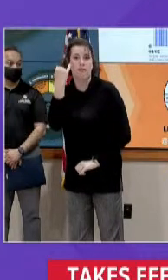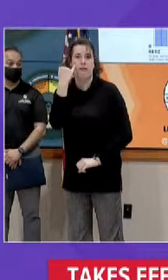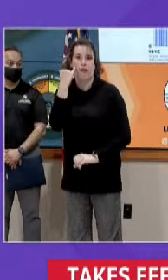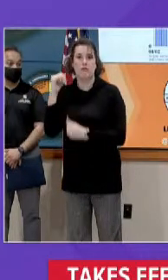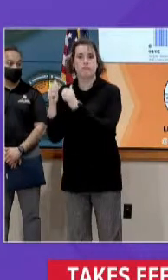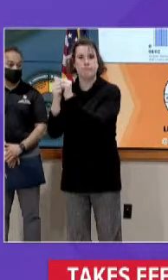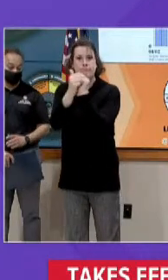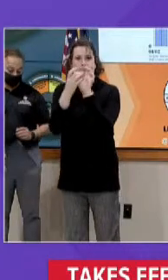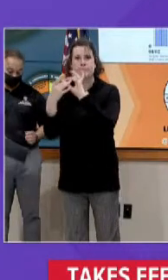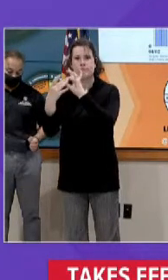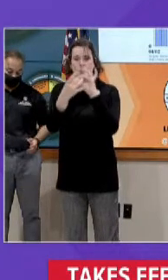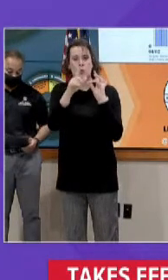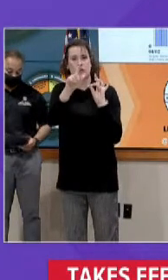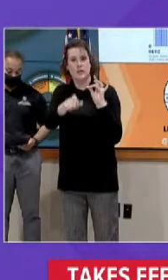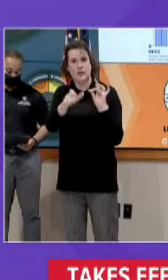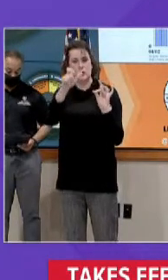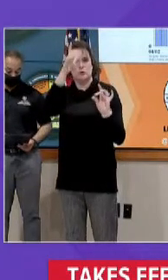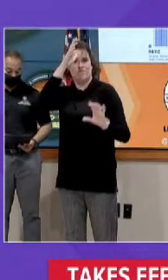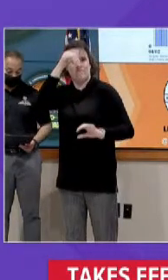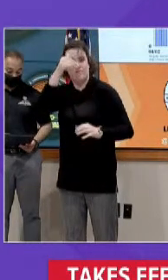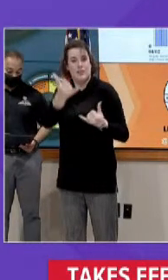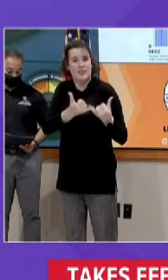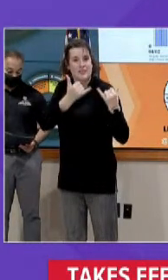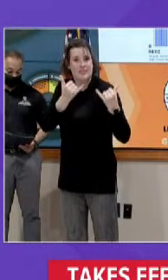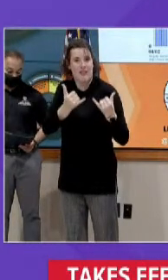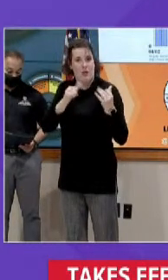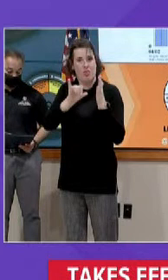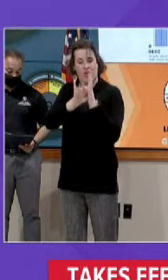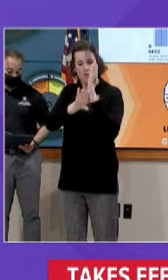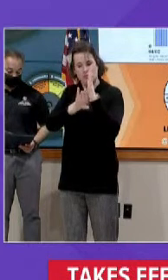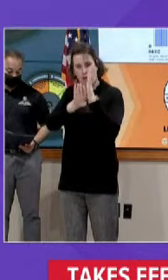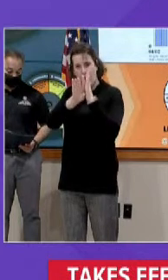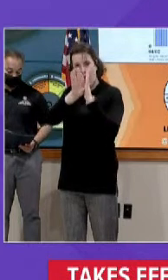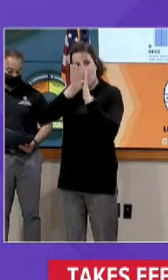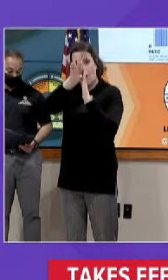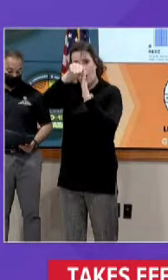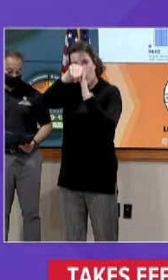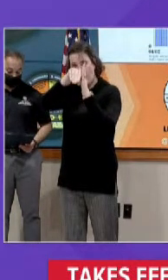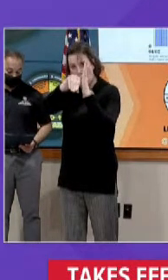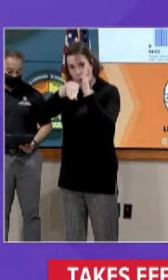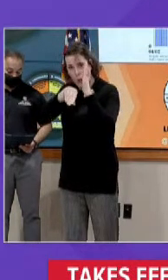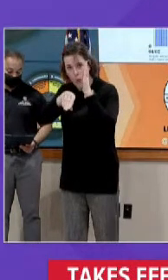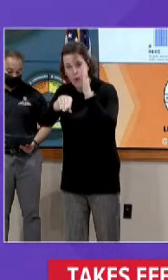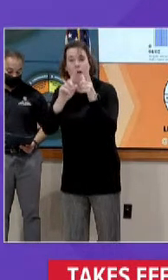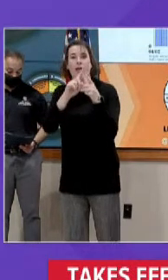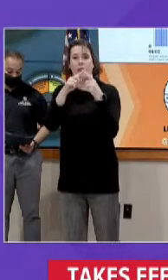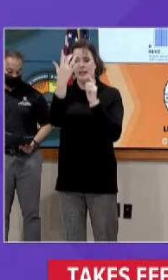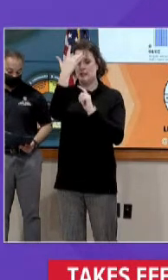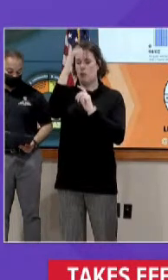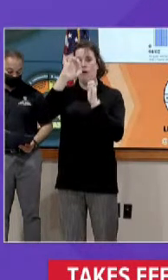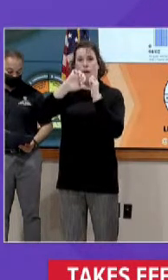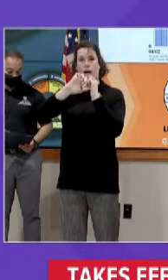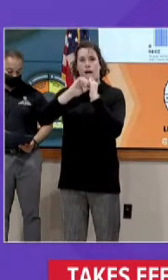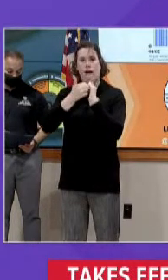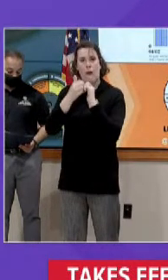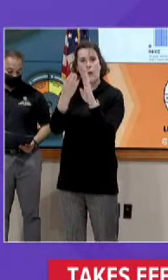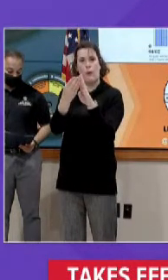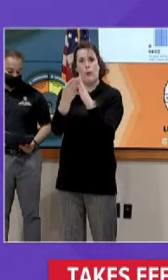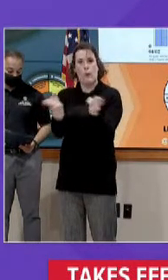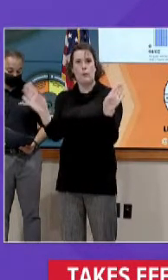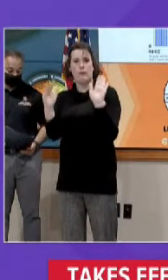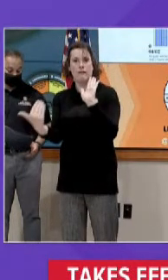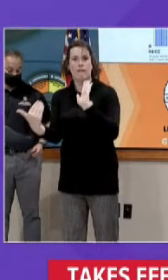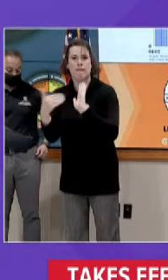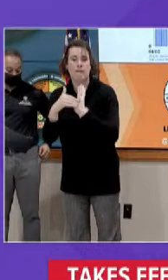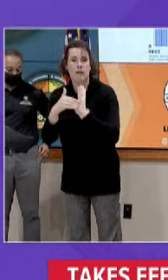to buckle down now, bring down the curve, and then be smarter about how we reopen. The only